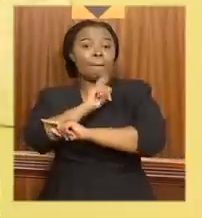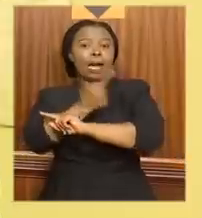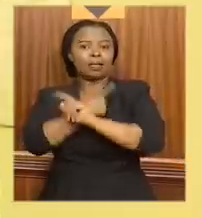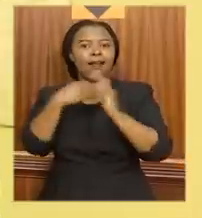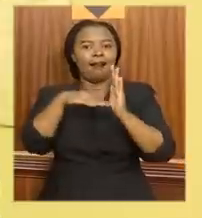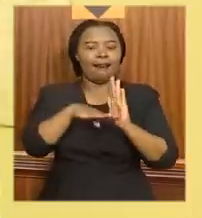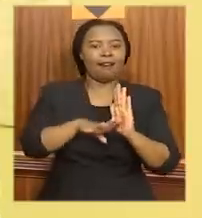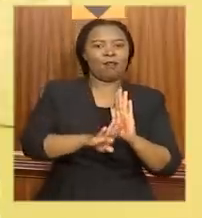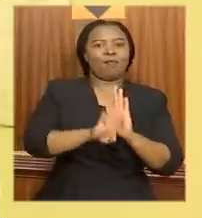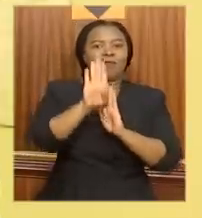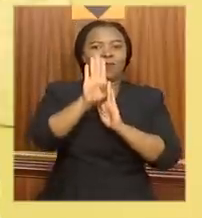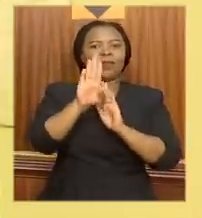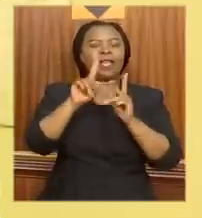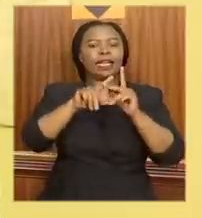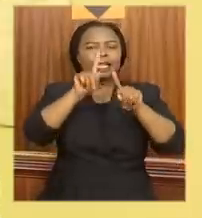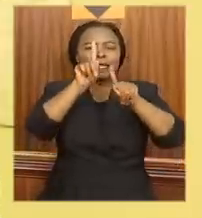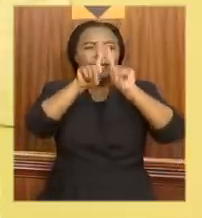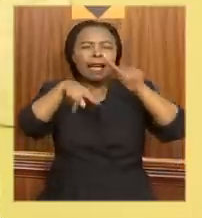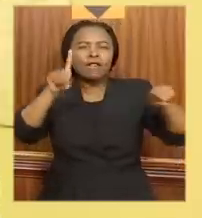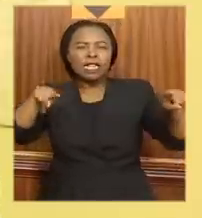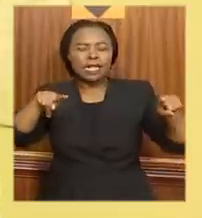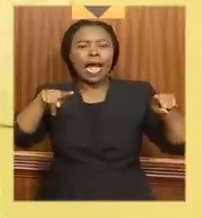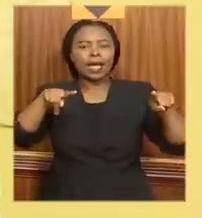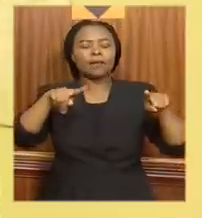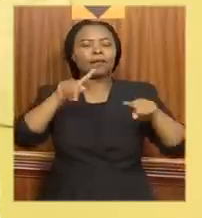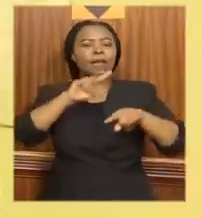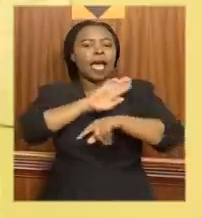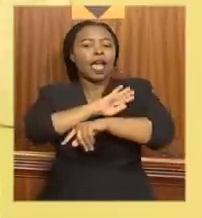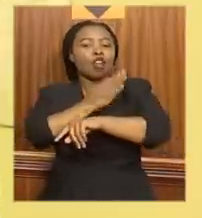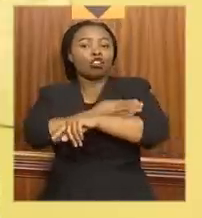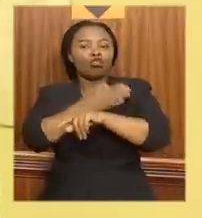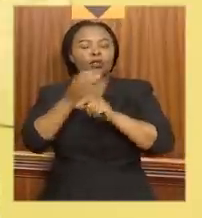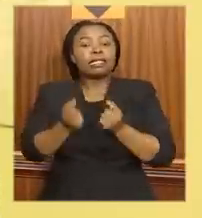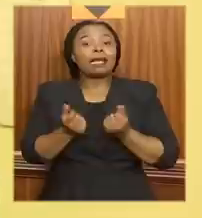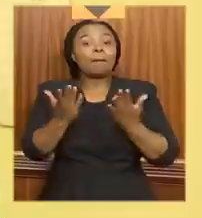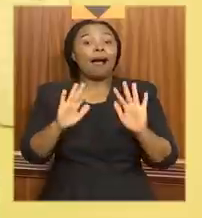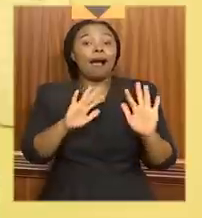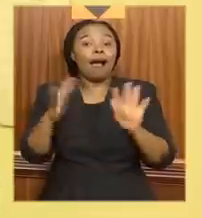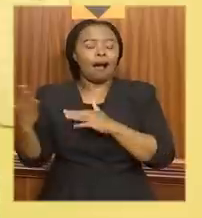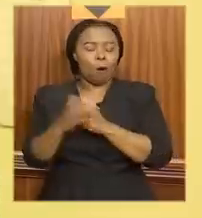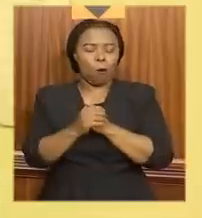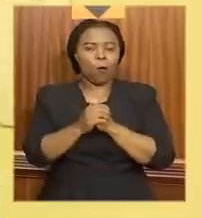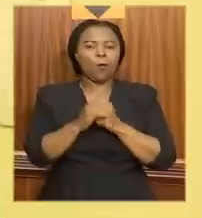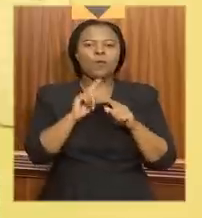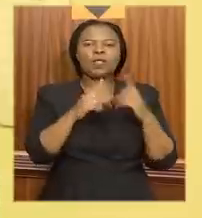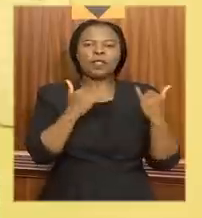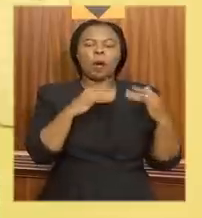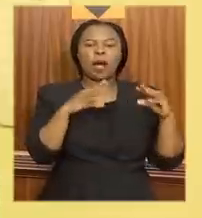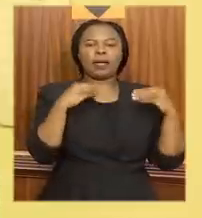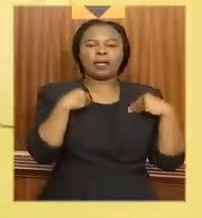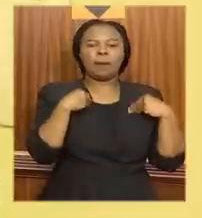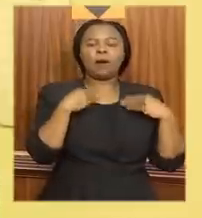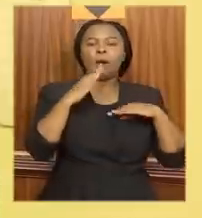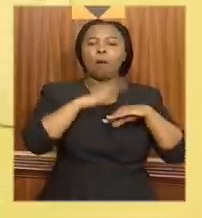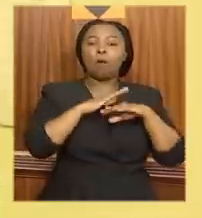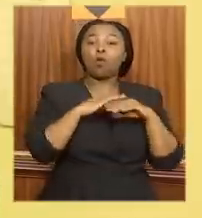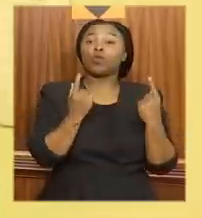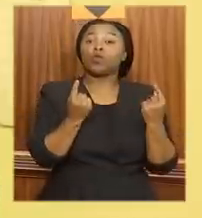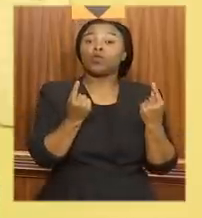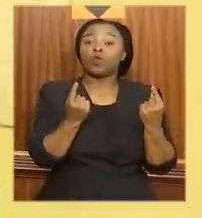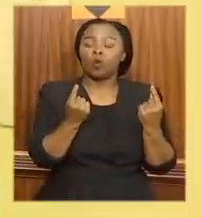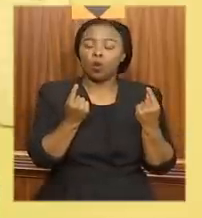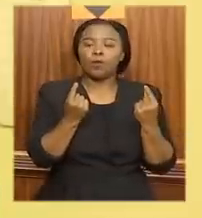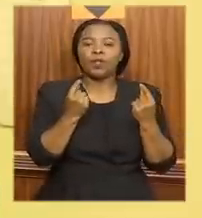supply. One of the first steps we took to address electricity shortfall was to revive